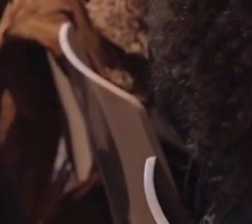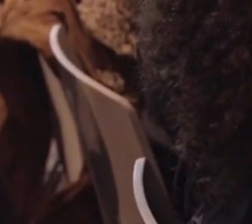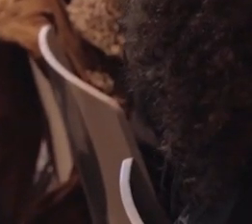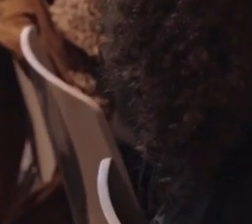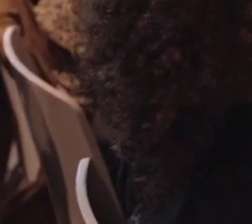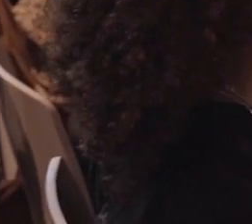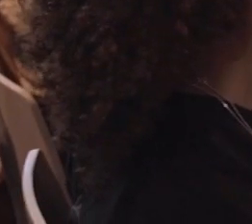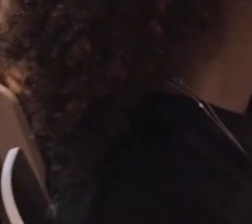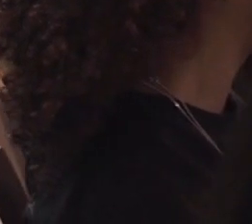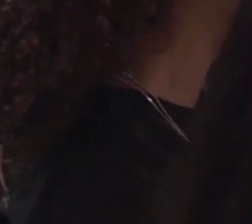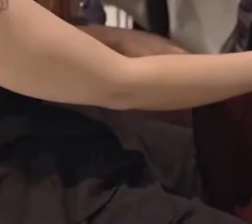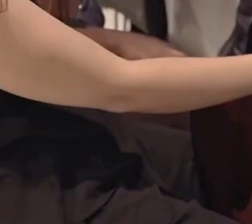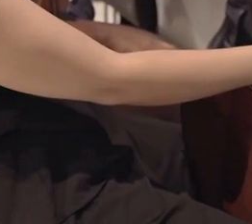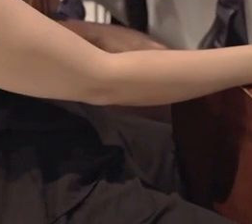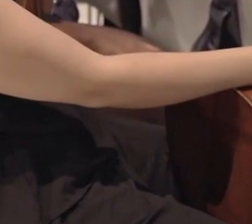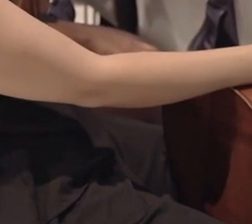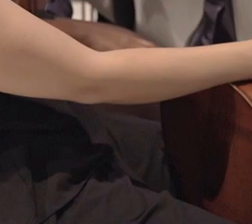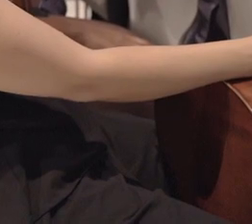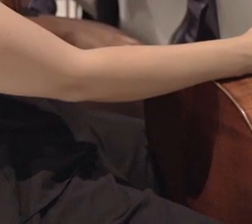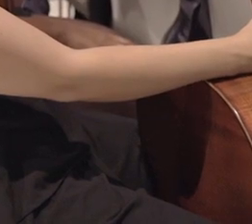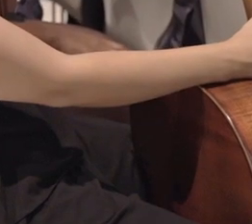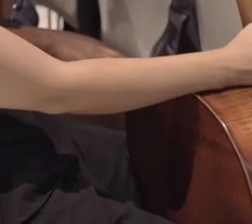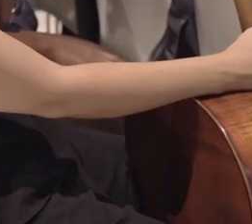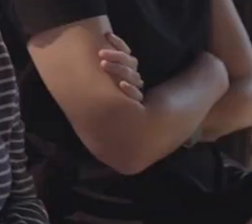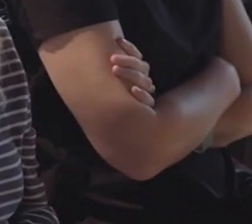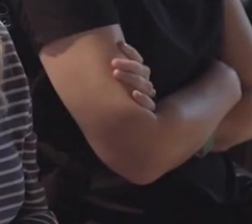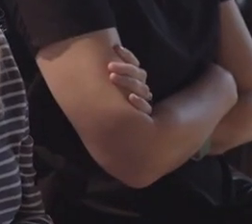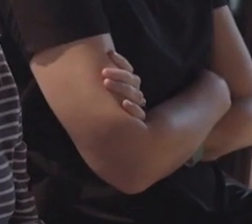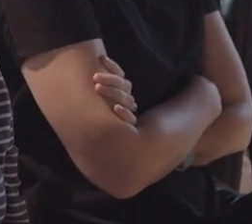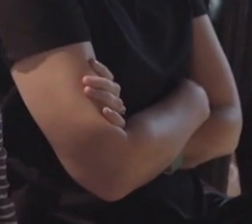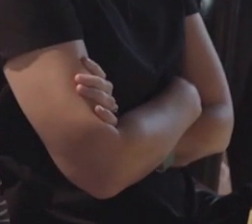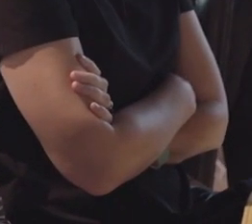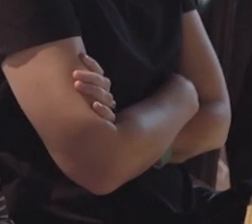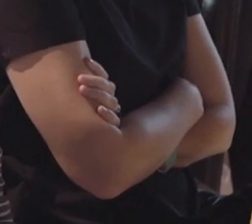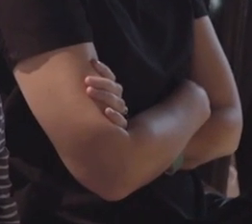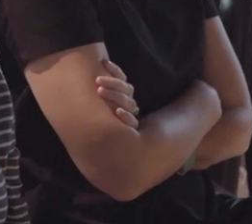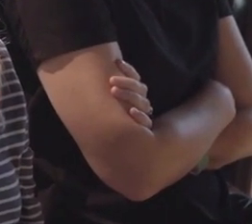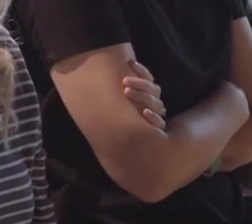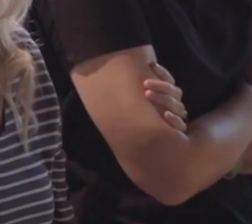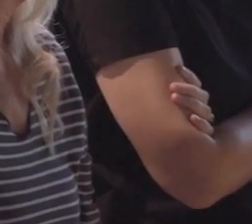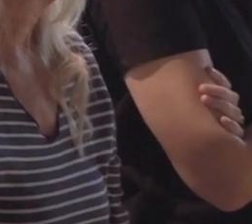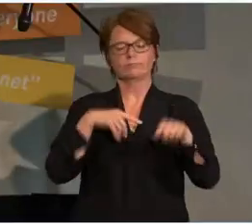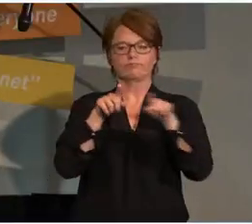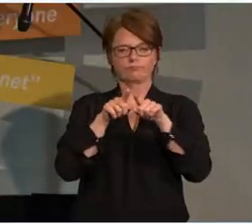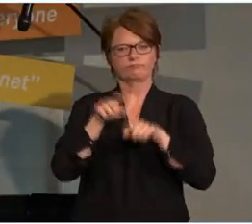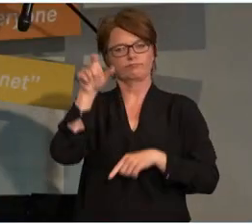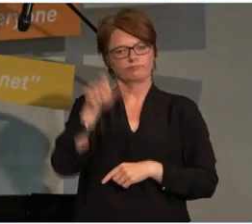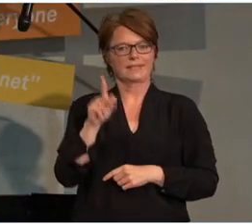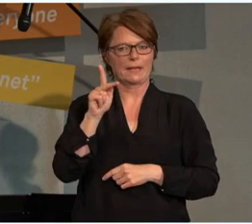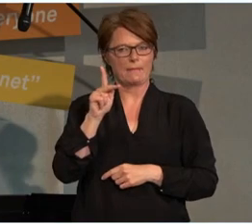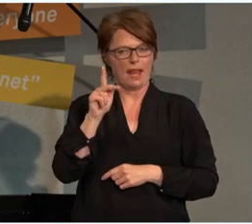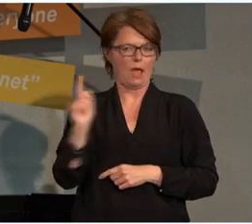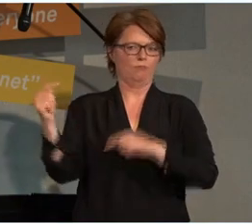Welcome, everybody. So amazing that you are all here. We are so nervous and happy and excited. To